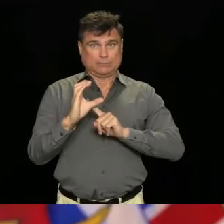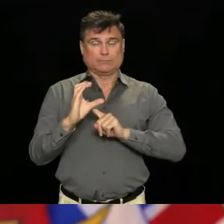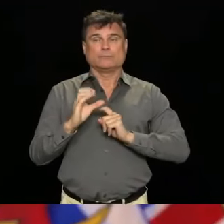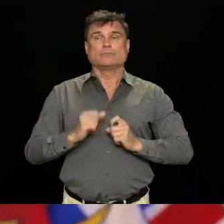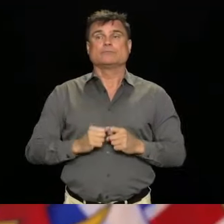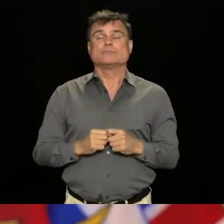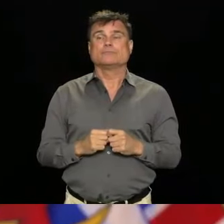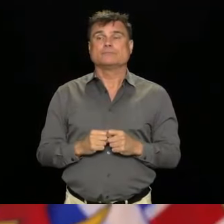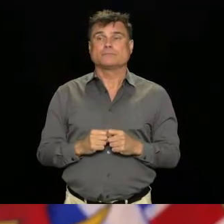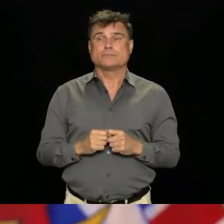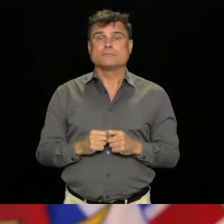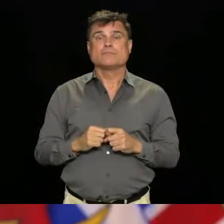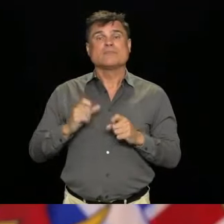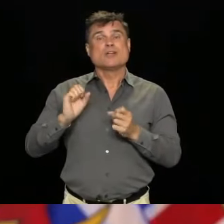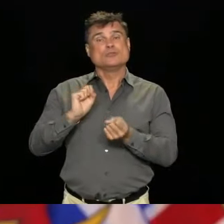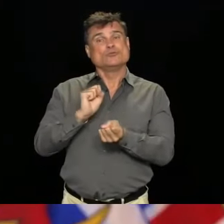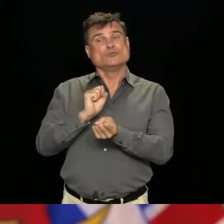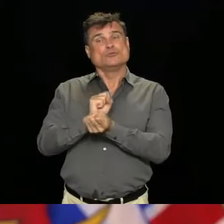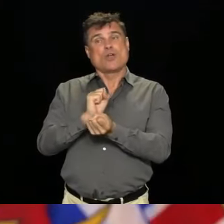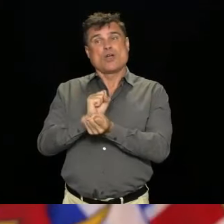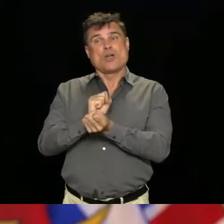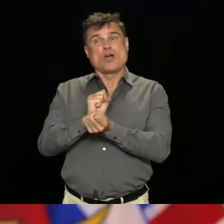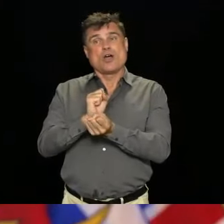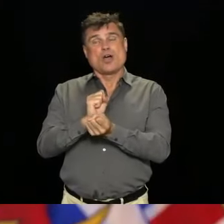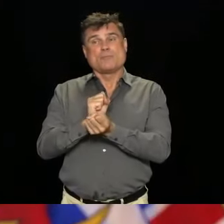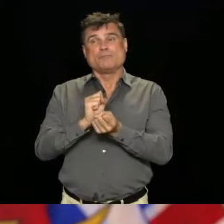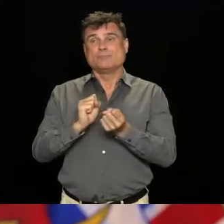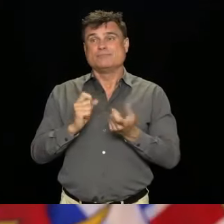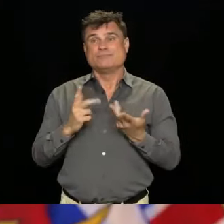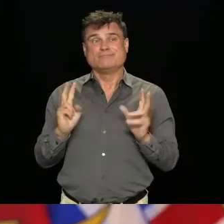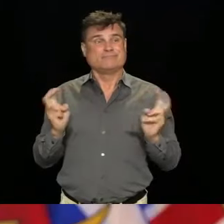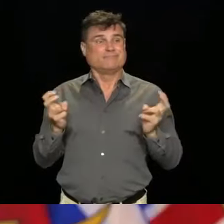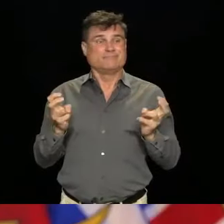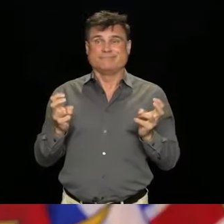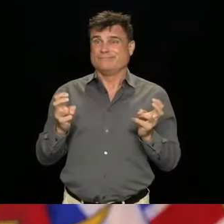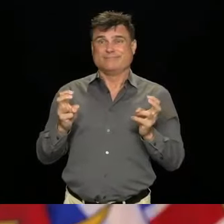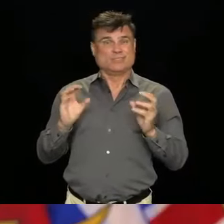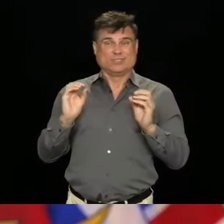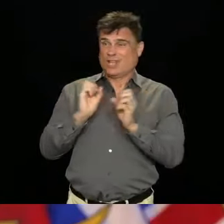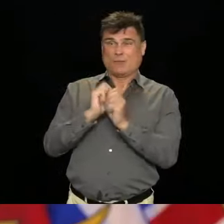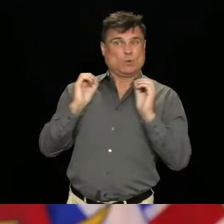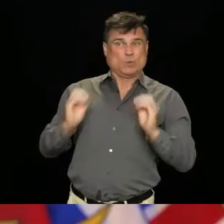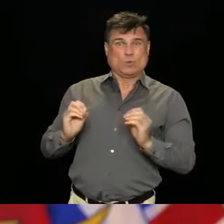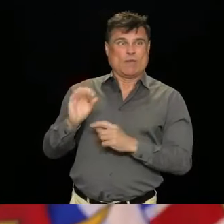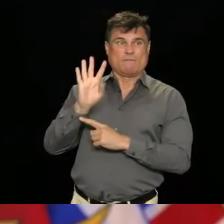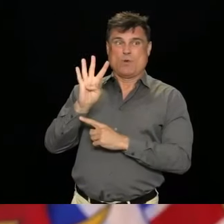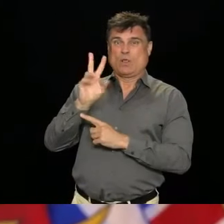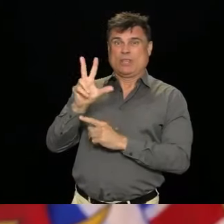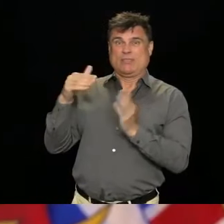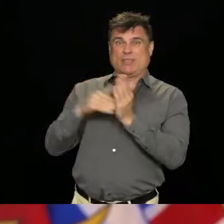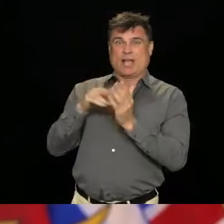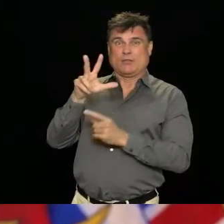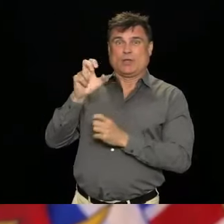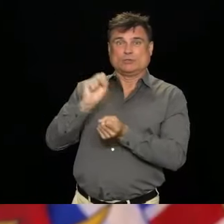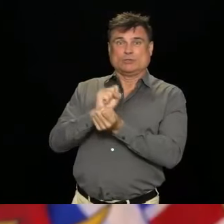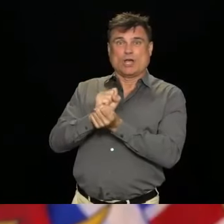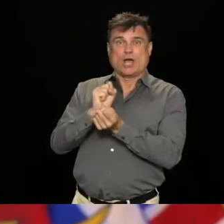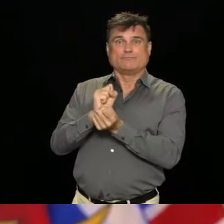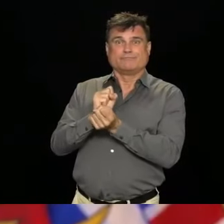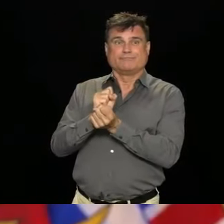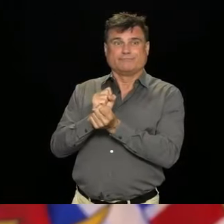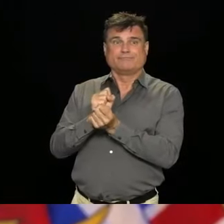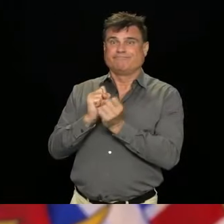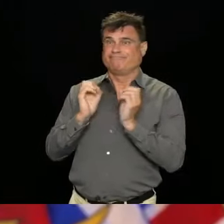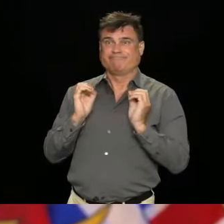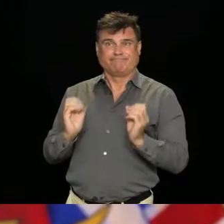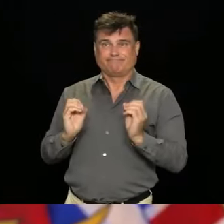of 43,300 jobs in the month of May as people shift back into the labour market. But we also know